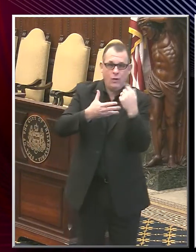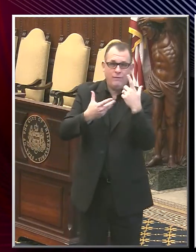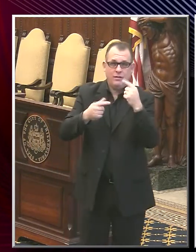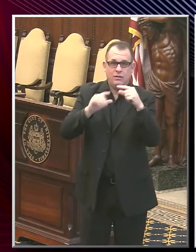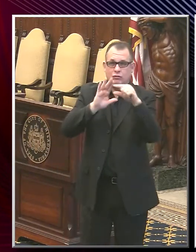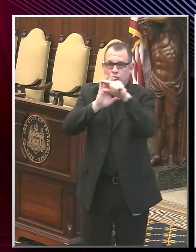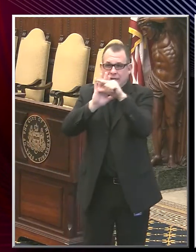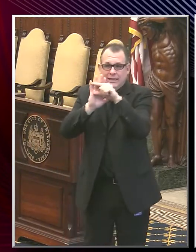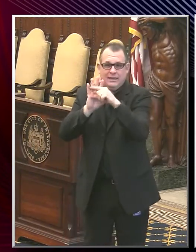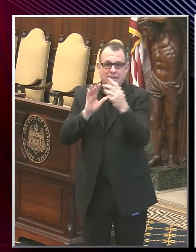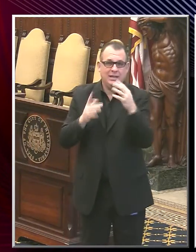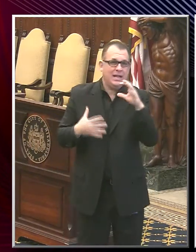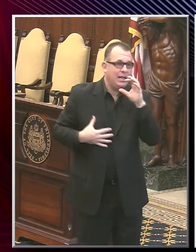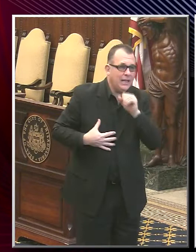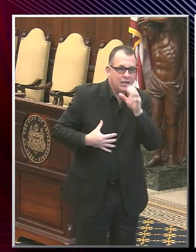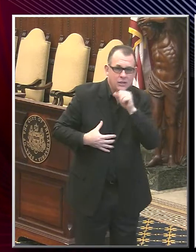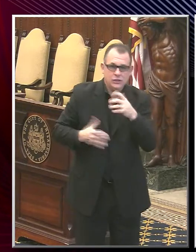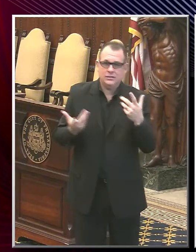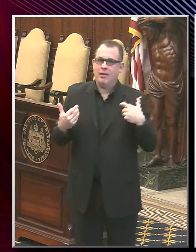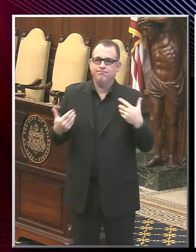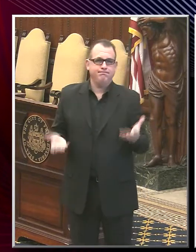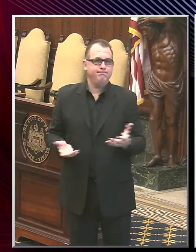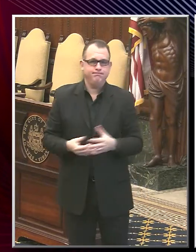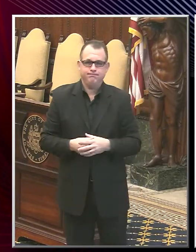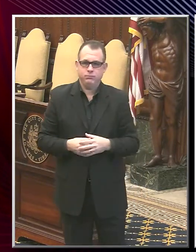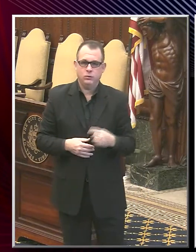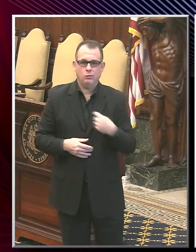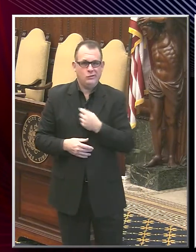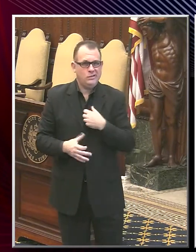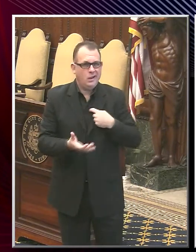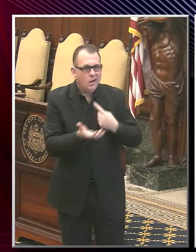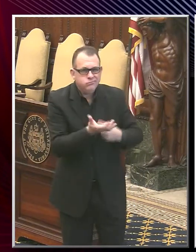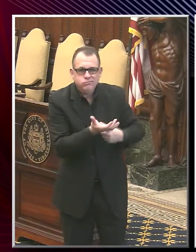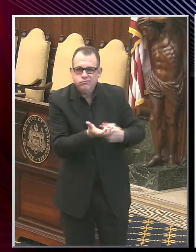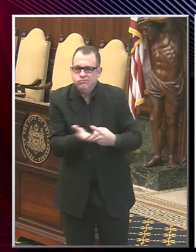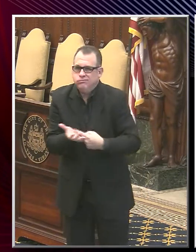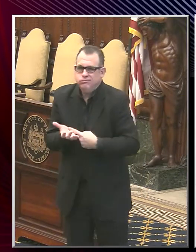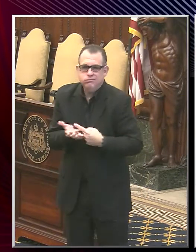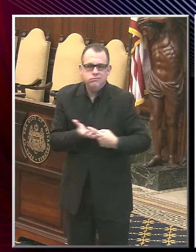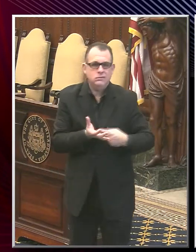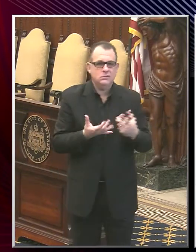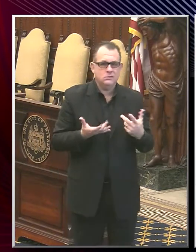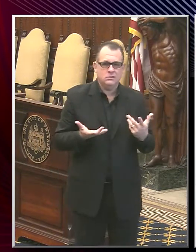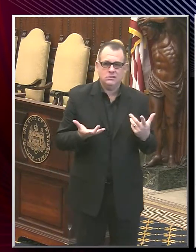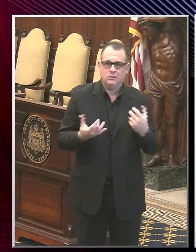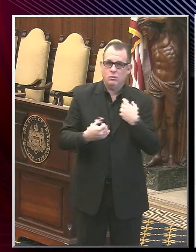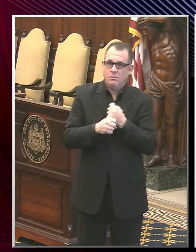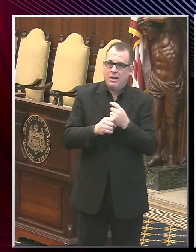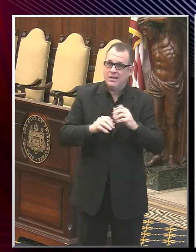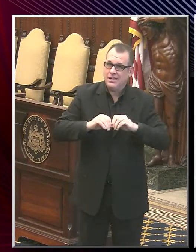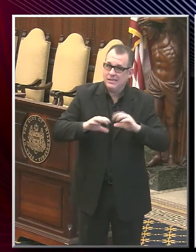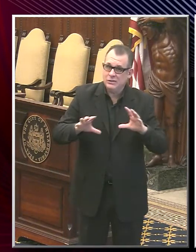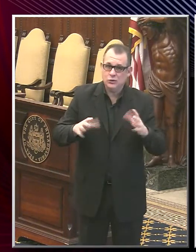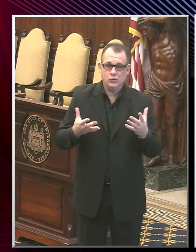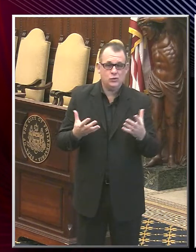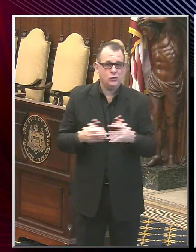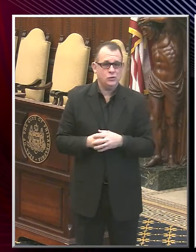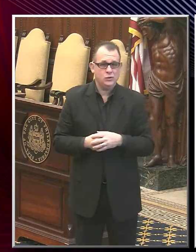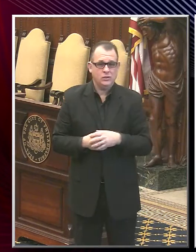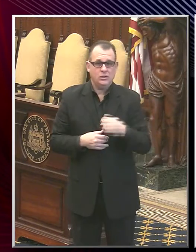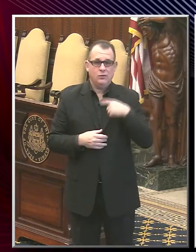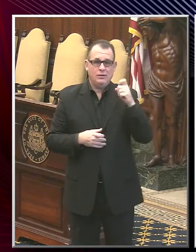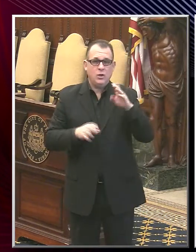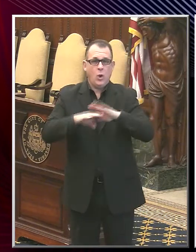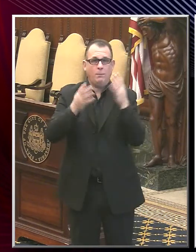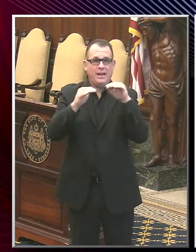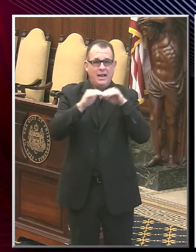prioritizing certain grades over other grades. We have had discussions that have made it clear that we